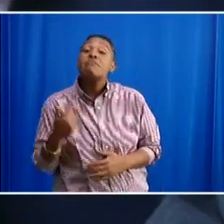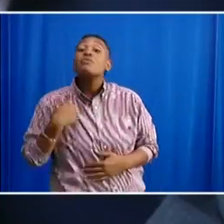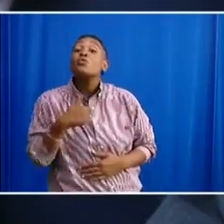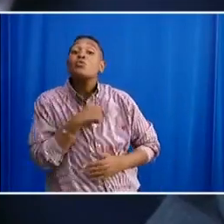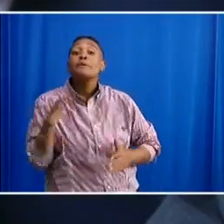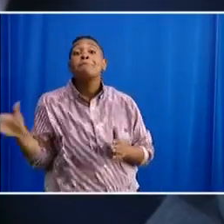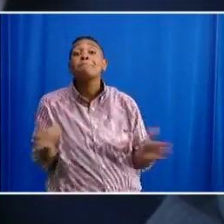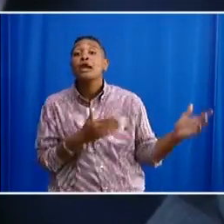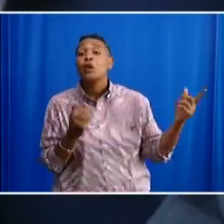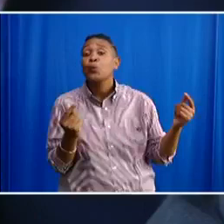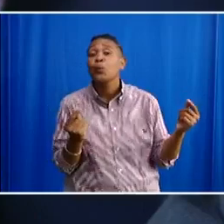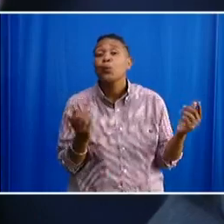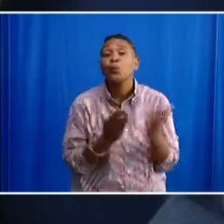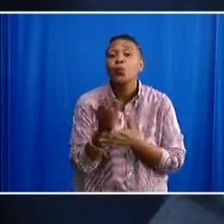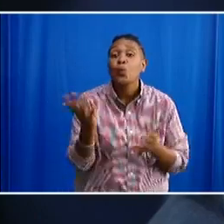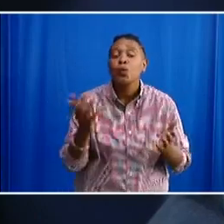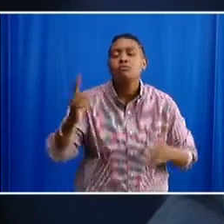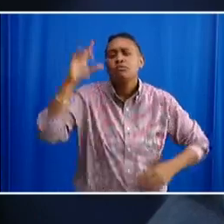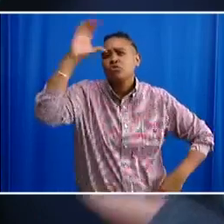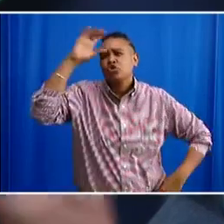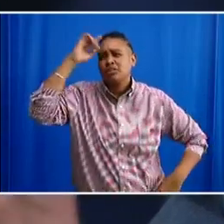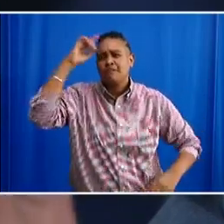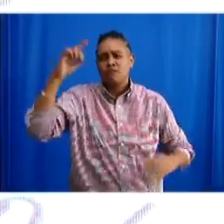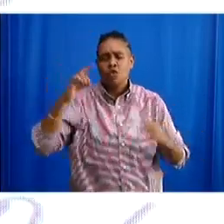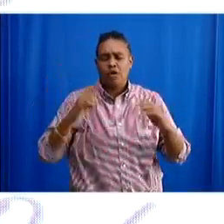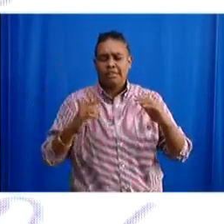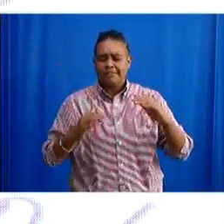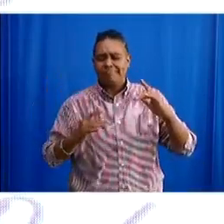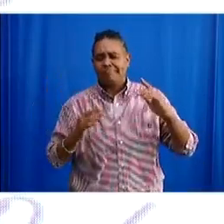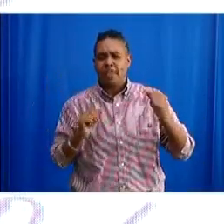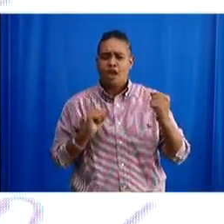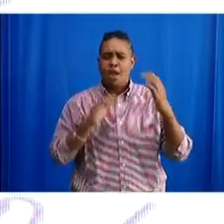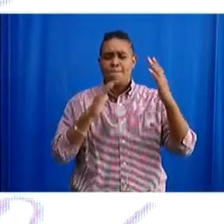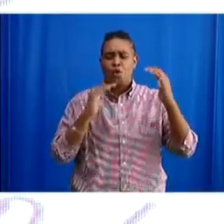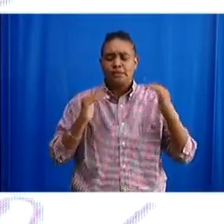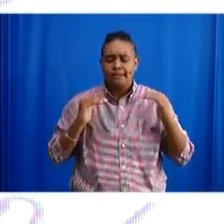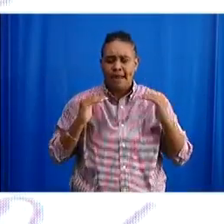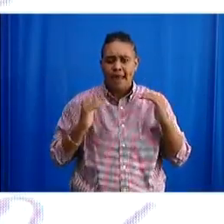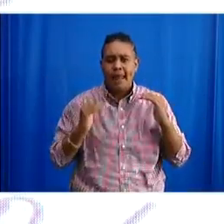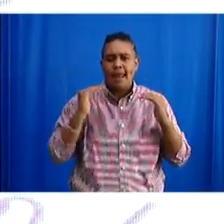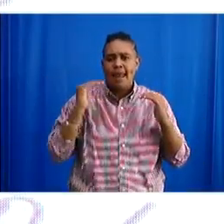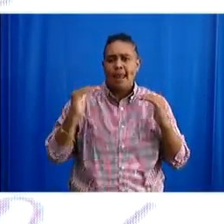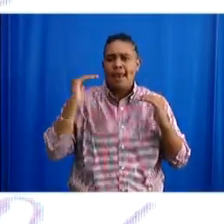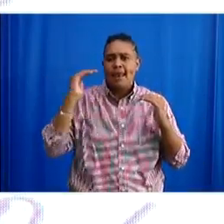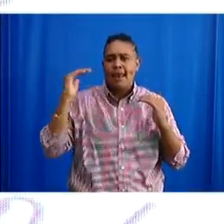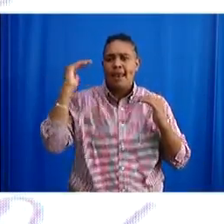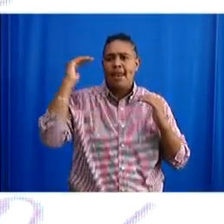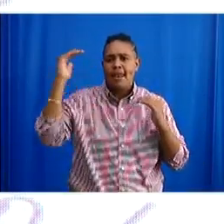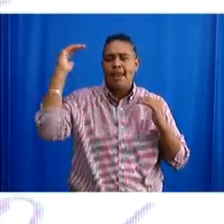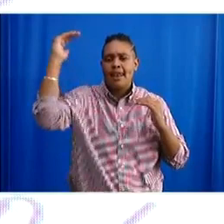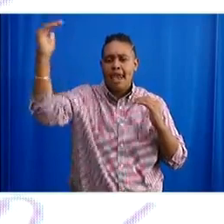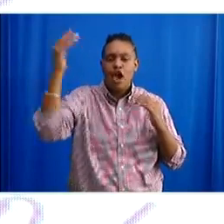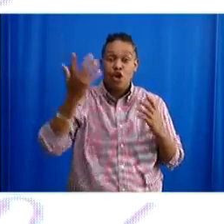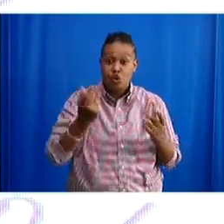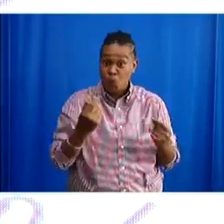to do so by pursuing a layered approach, an approach where we